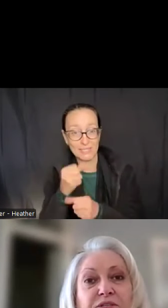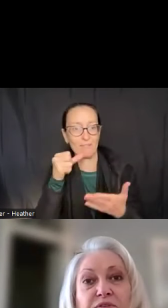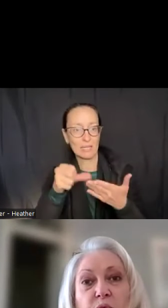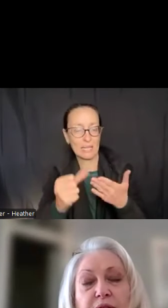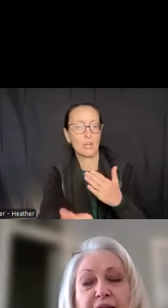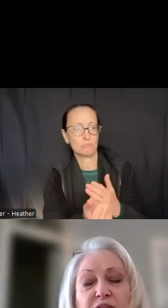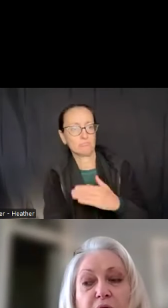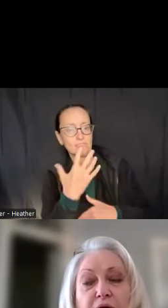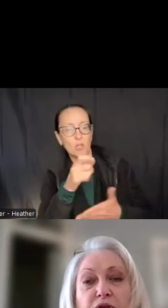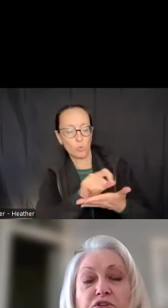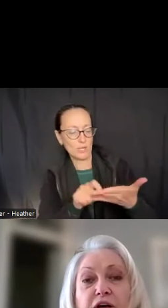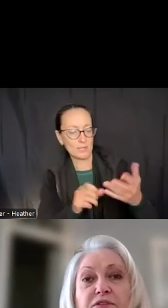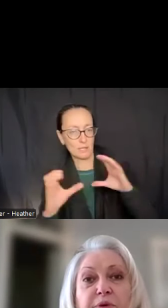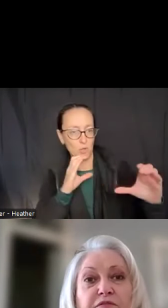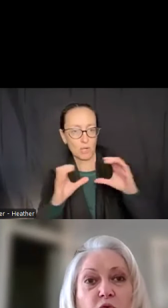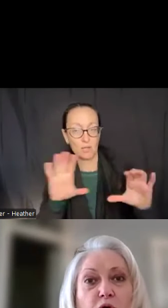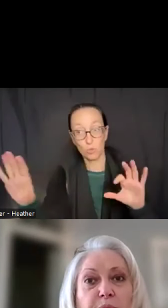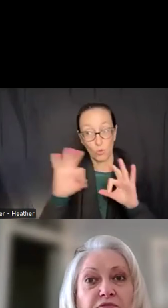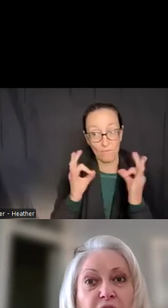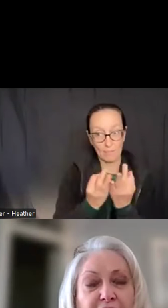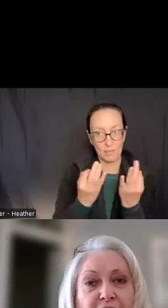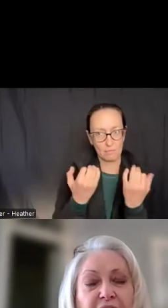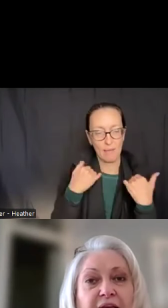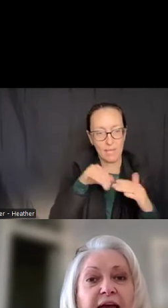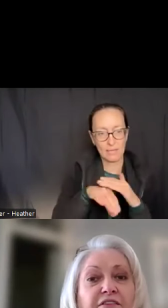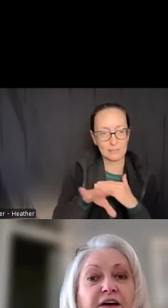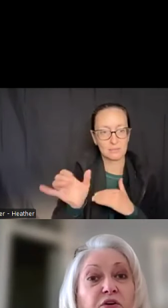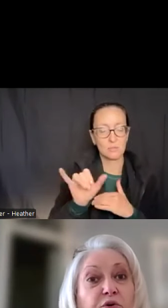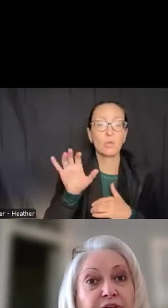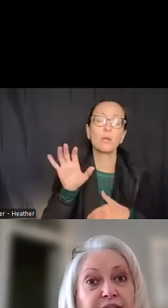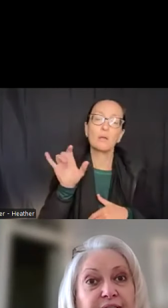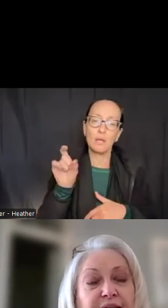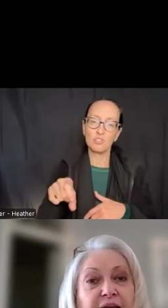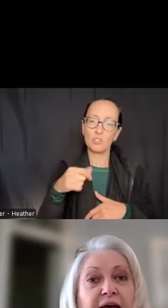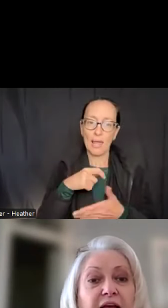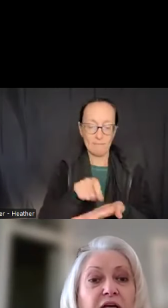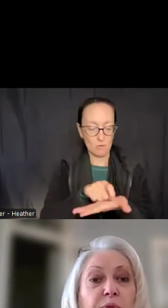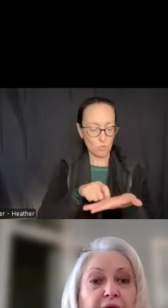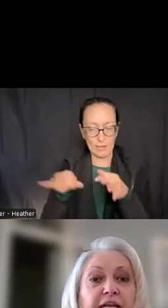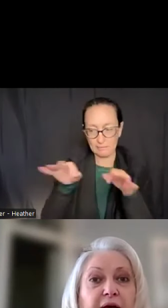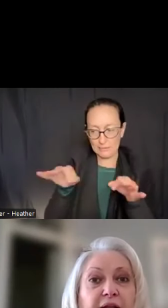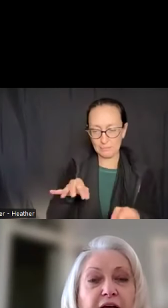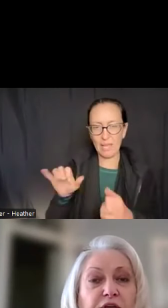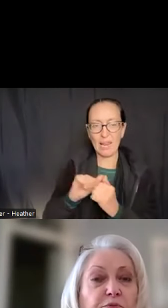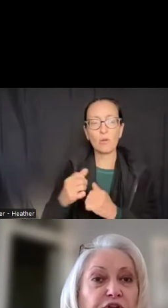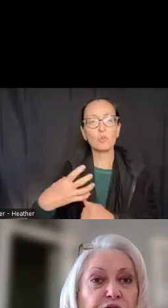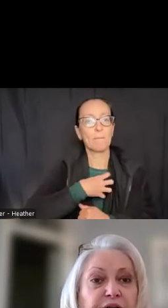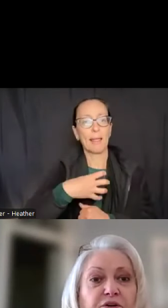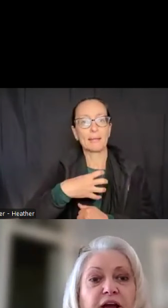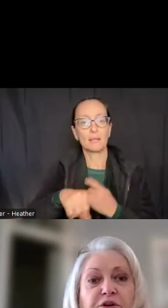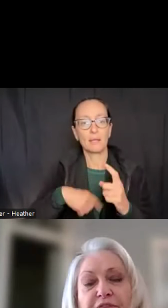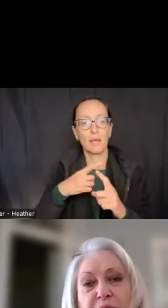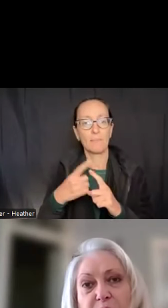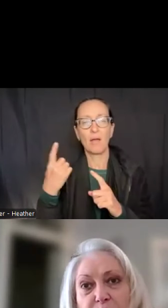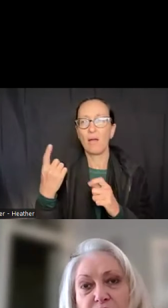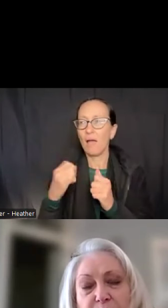have access to this as well. You should also be informed in writing how to file a grievance, a complaint about how you are being treated